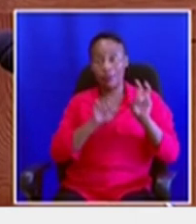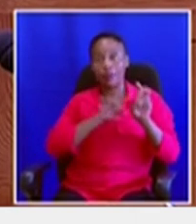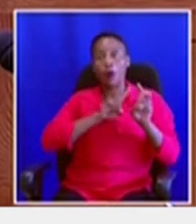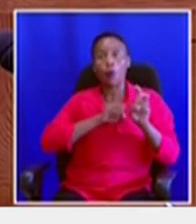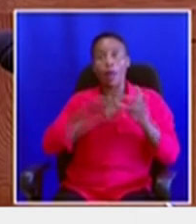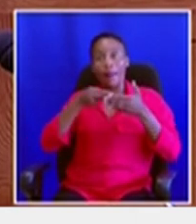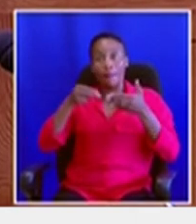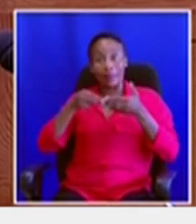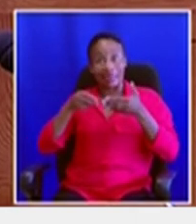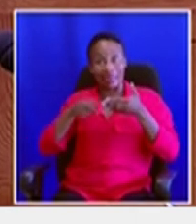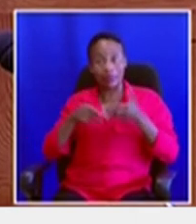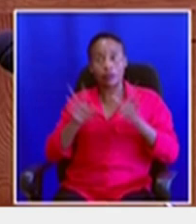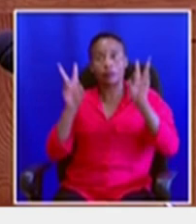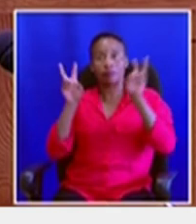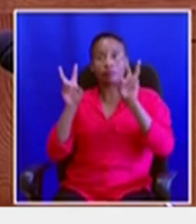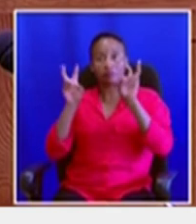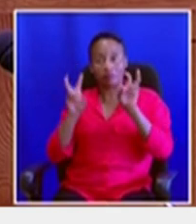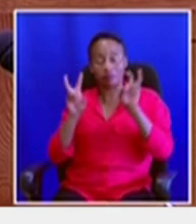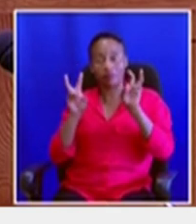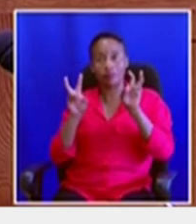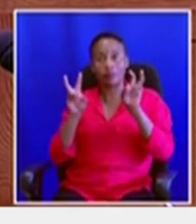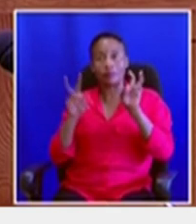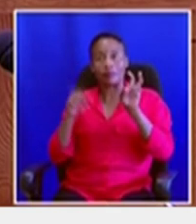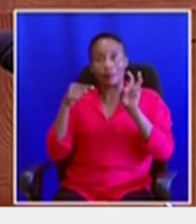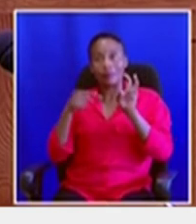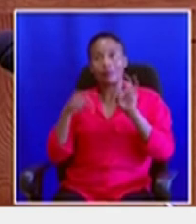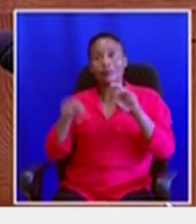matters are matters that